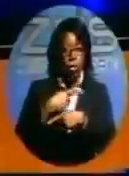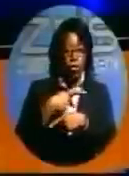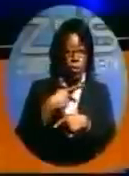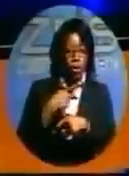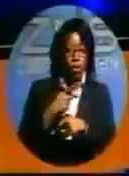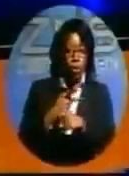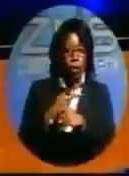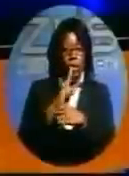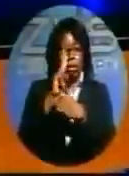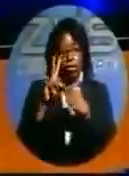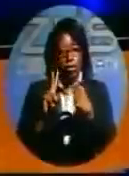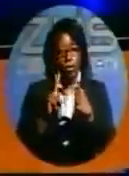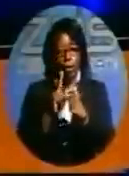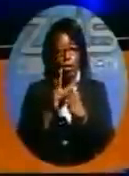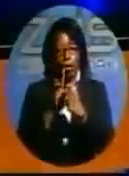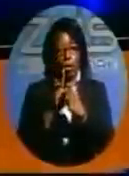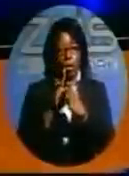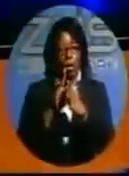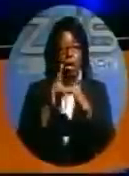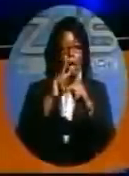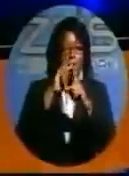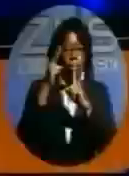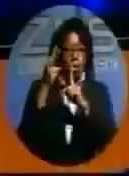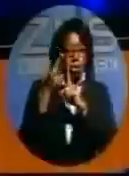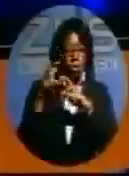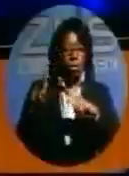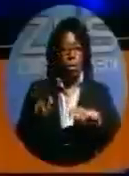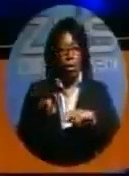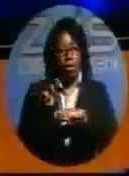is a part of a virtual coral reef field trip.